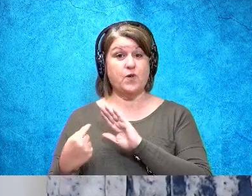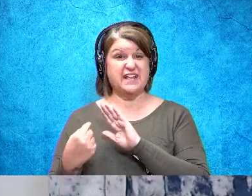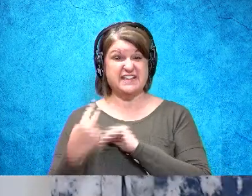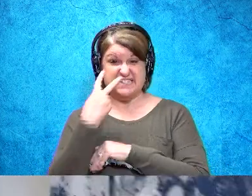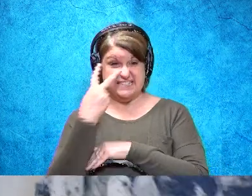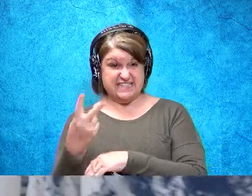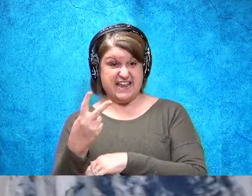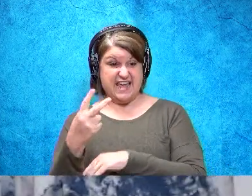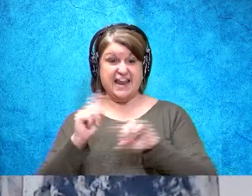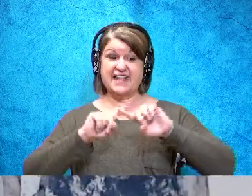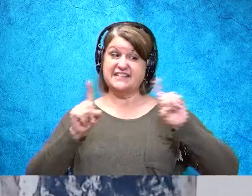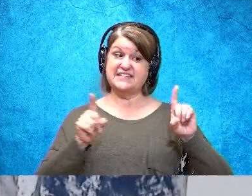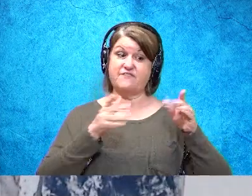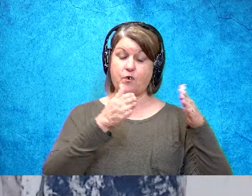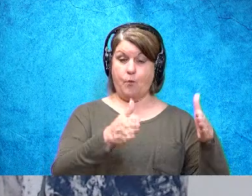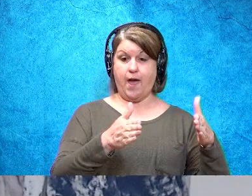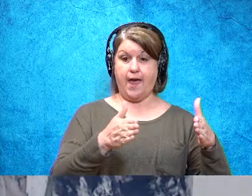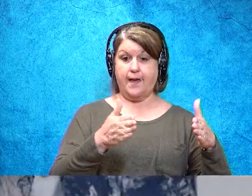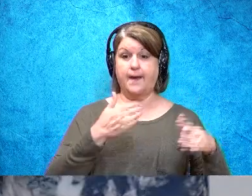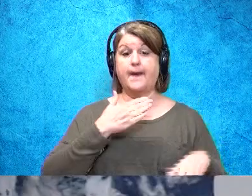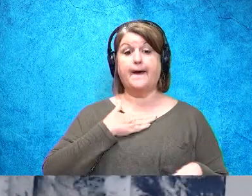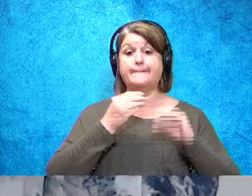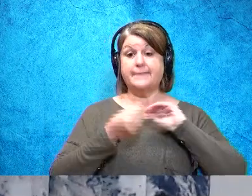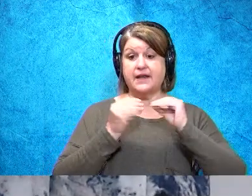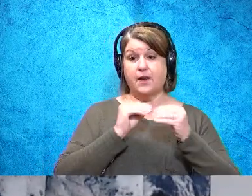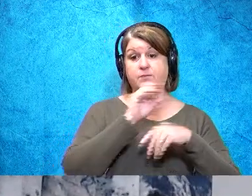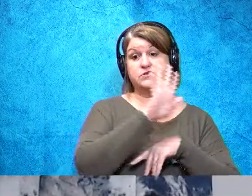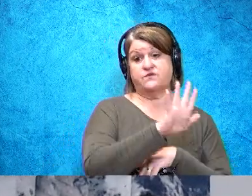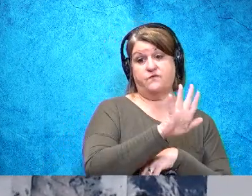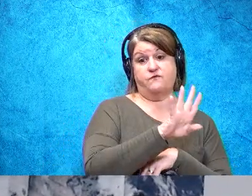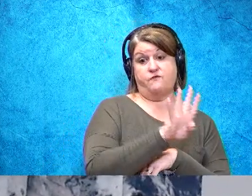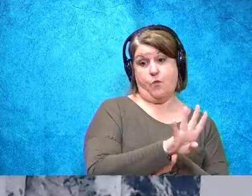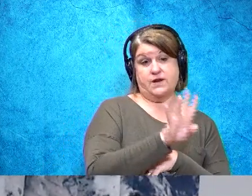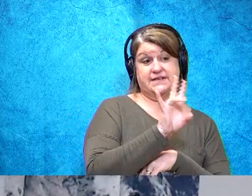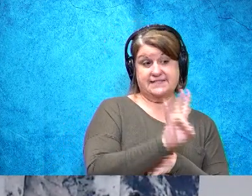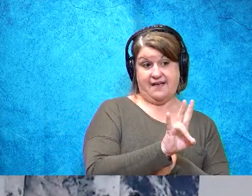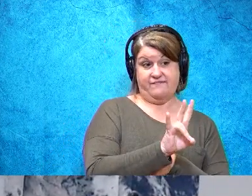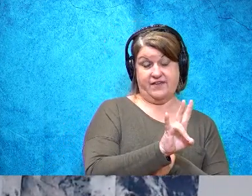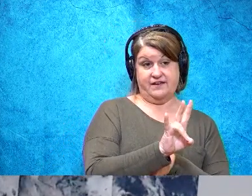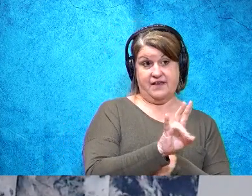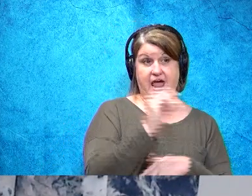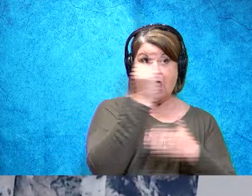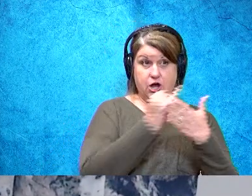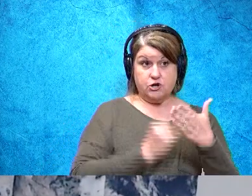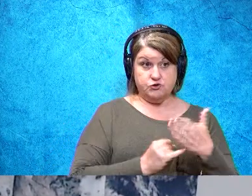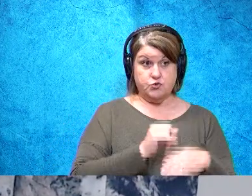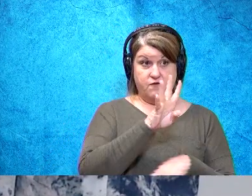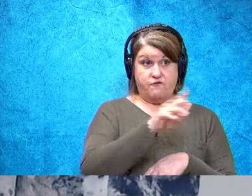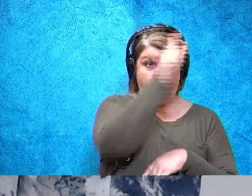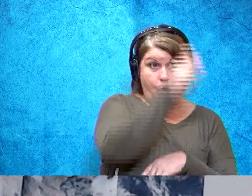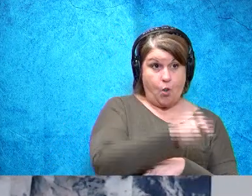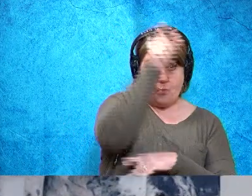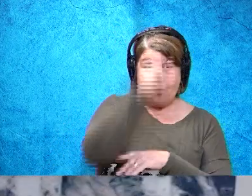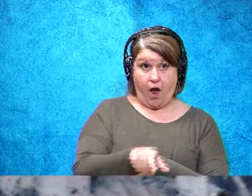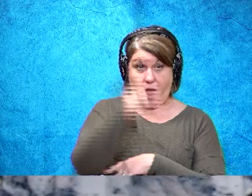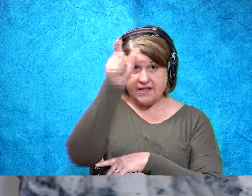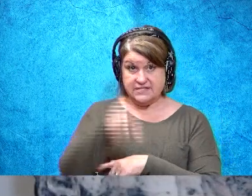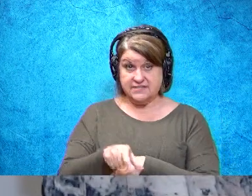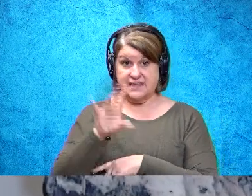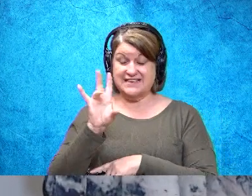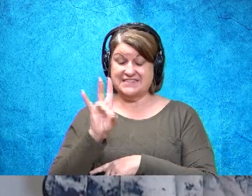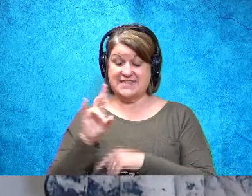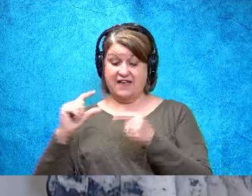way. My number is 47. I drew out 4 rods and 7 cubes.